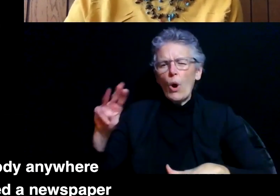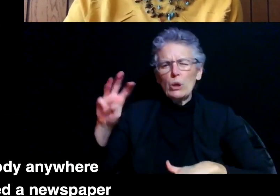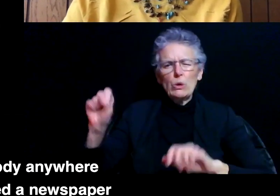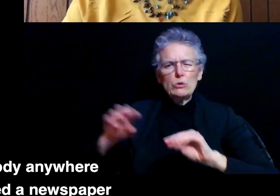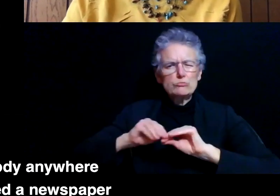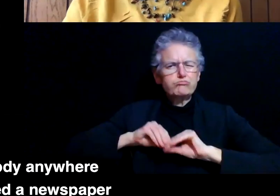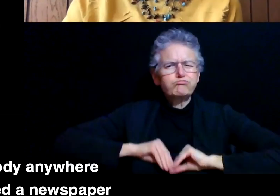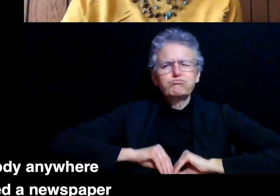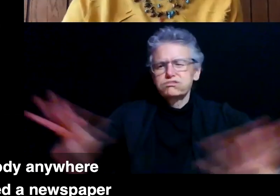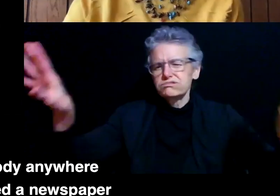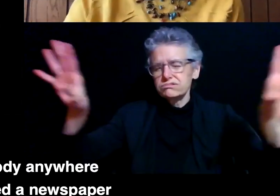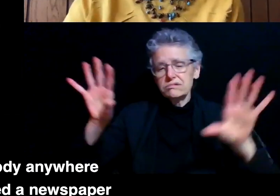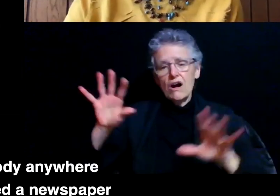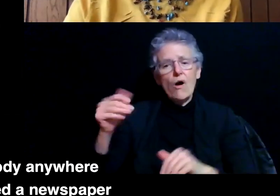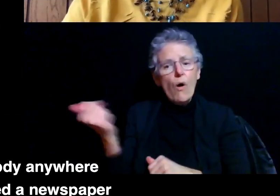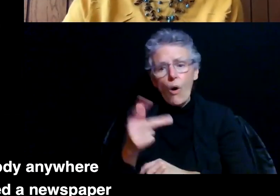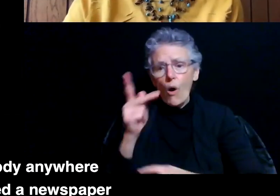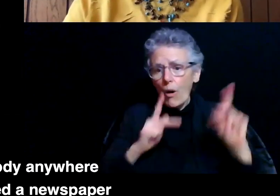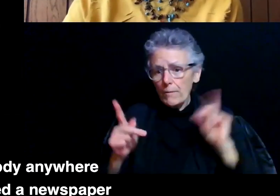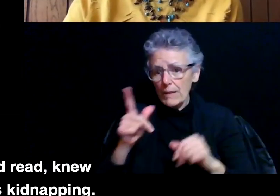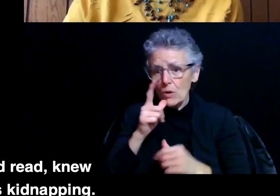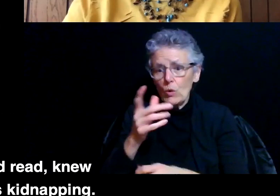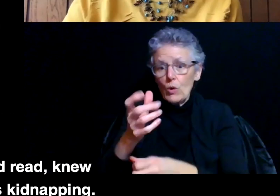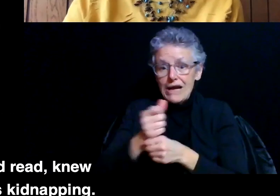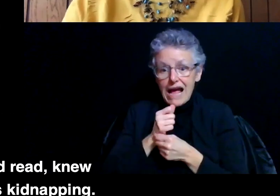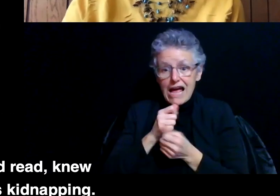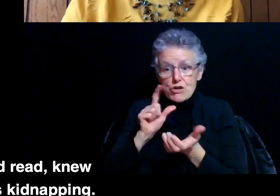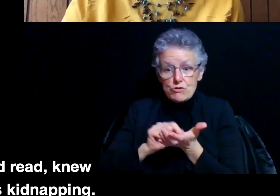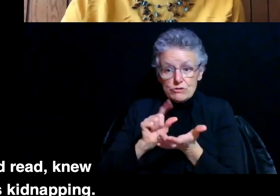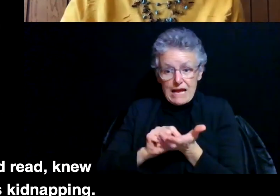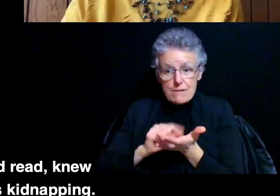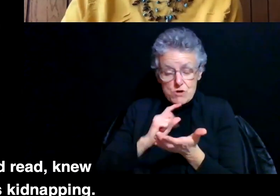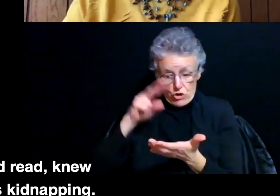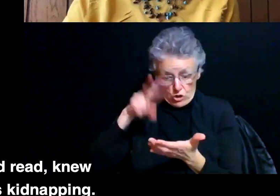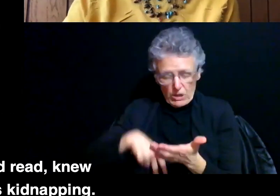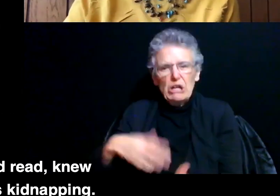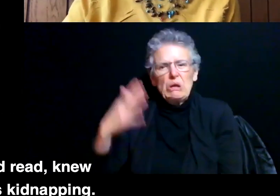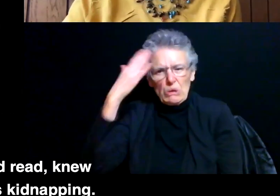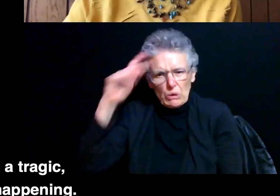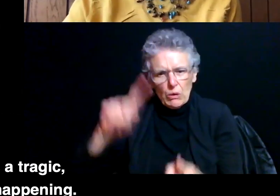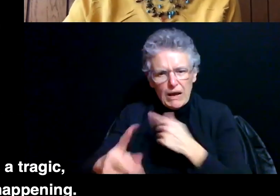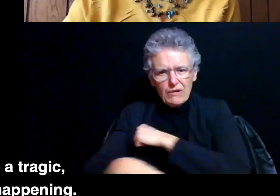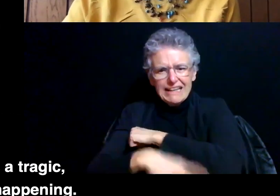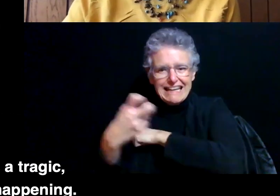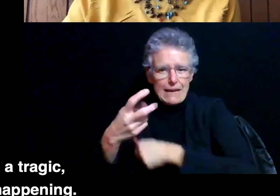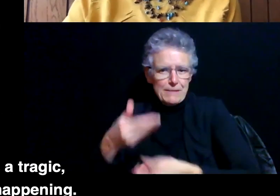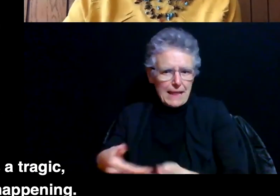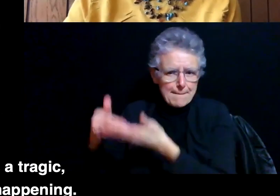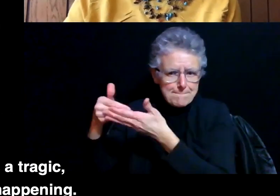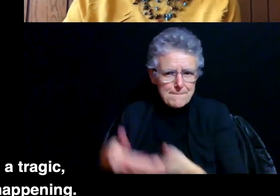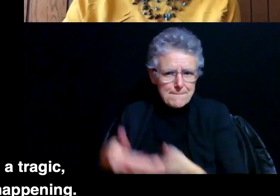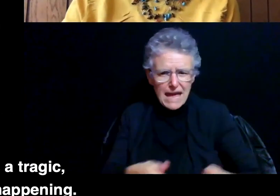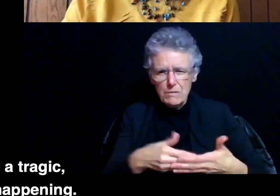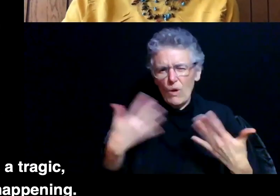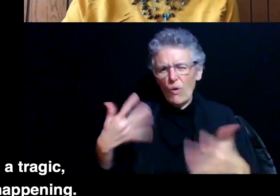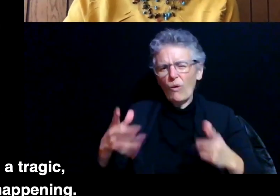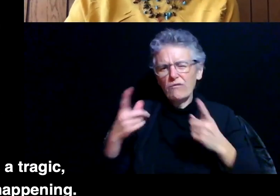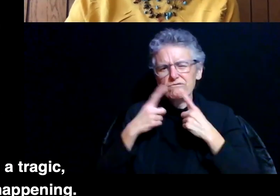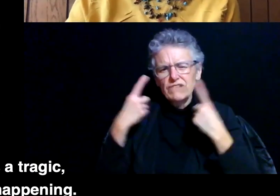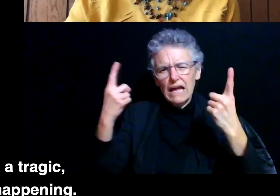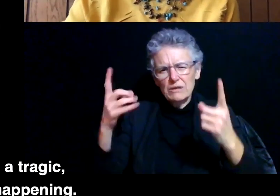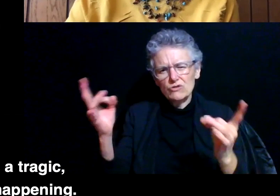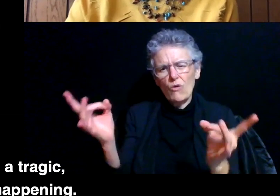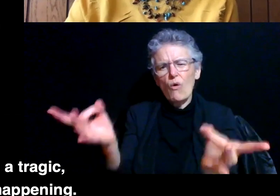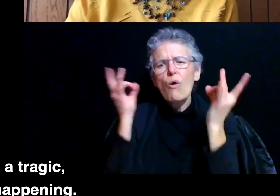anybody anywhere who received a newspaper and could read knew about this kidnapping. It was, it was a